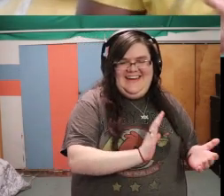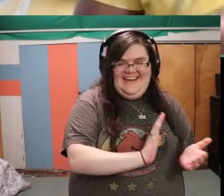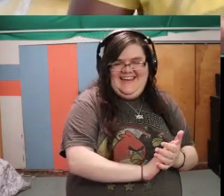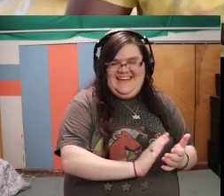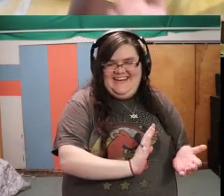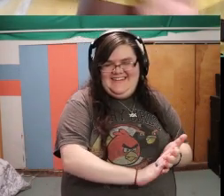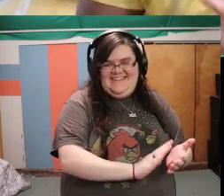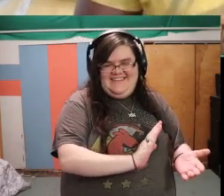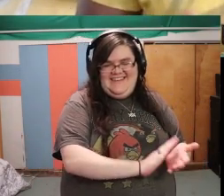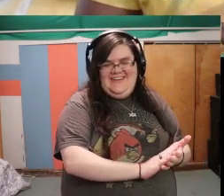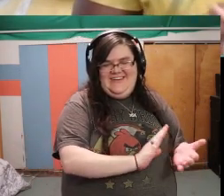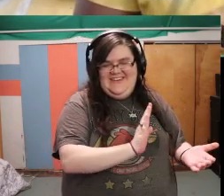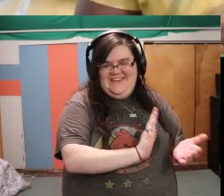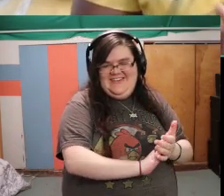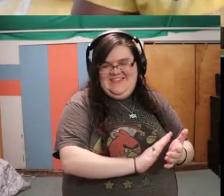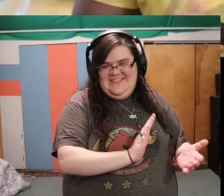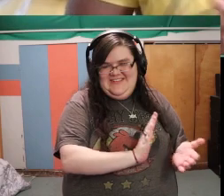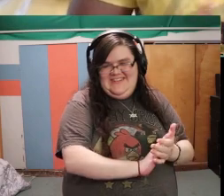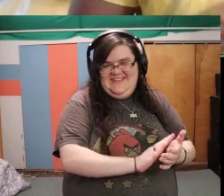8, 7, 6, 5, 4, 3.